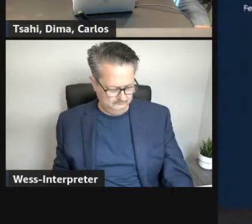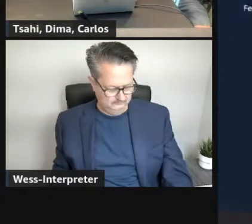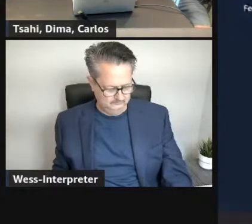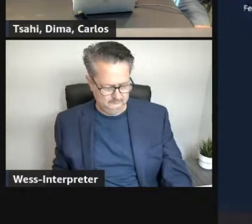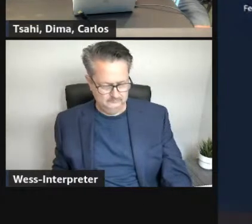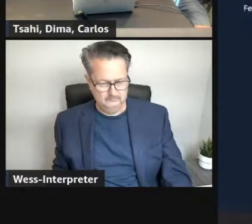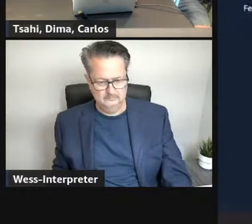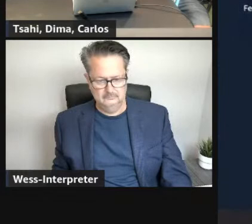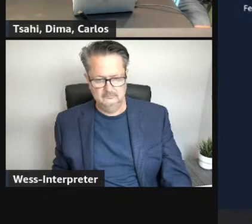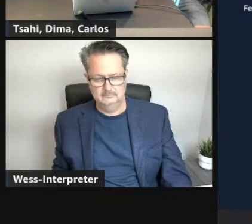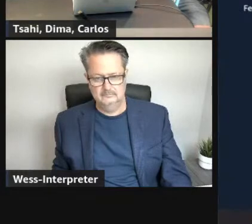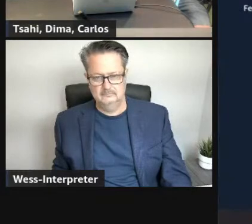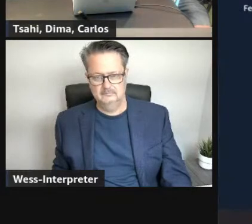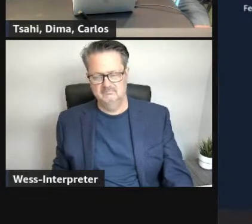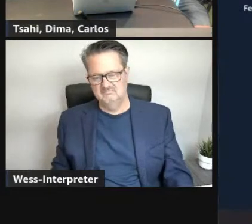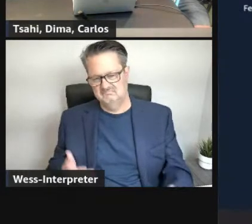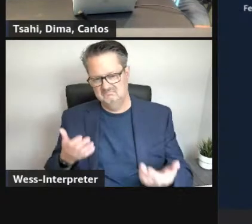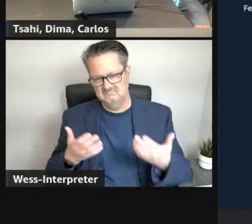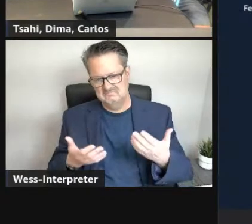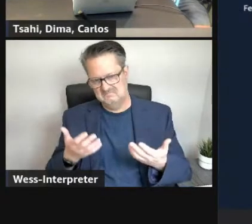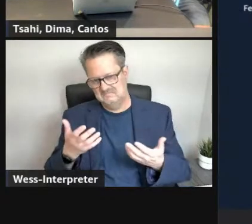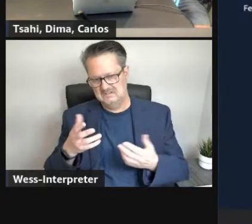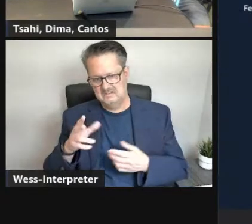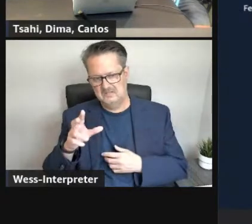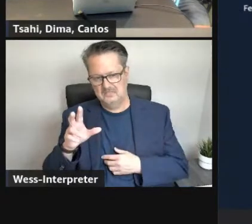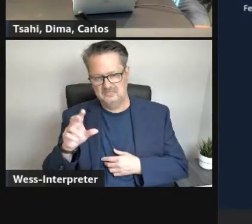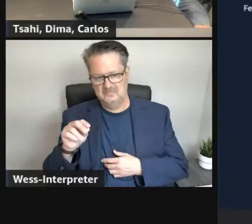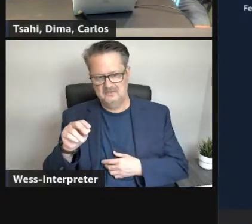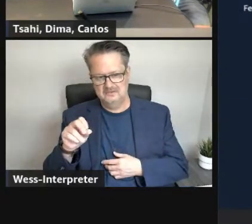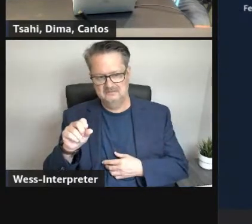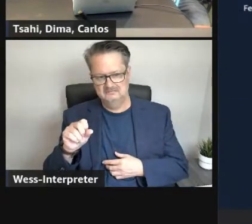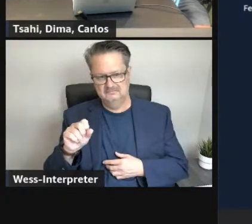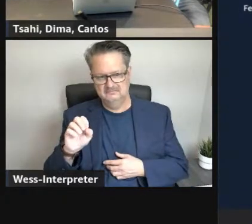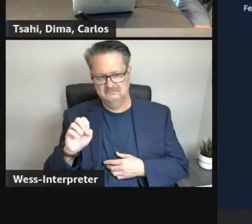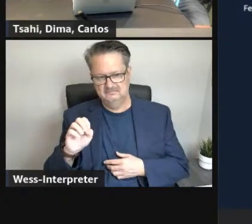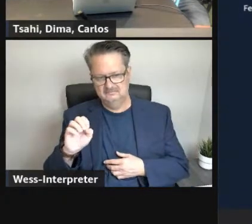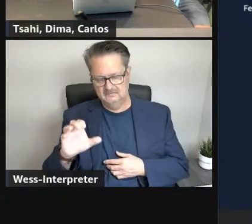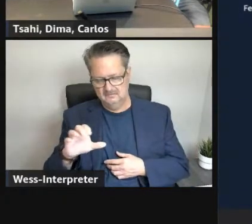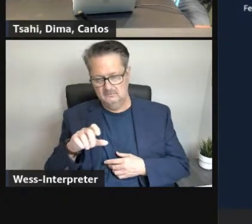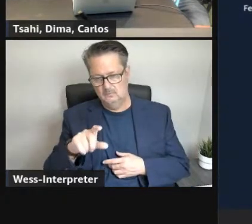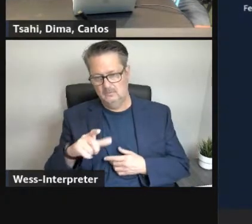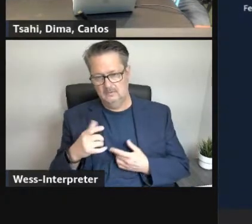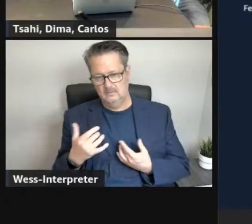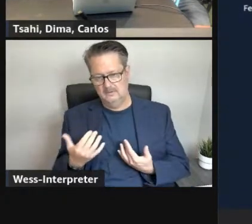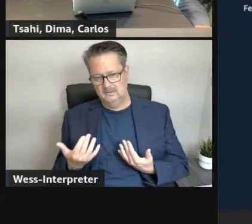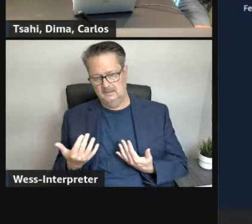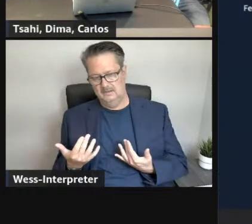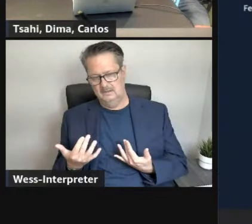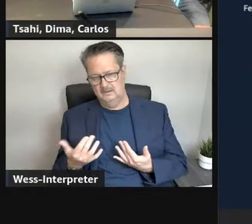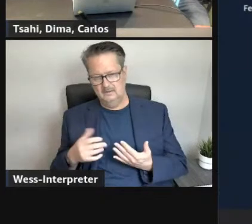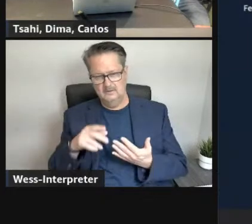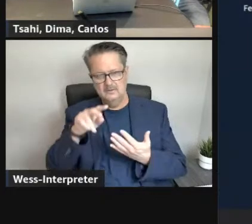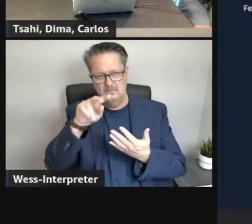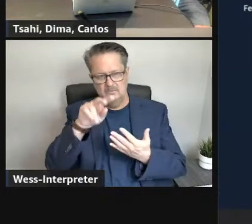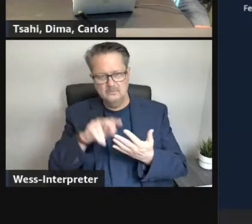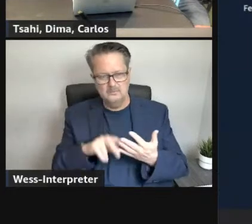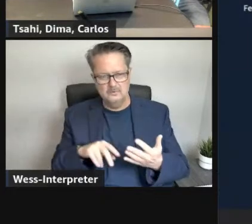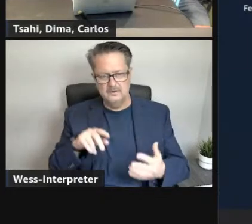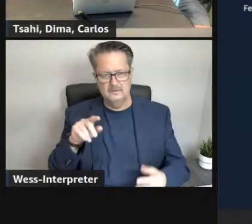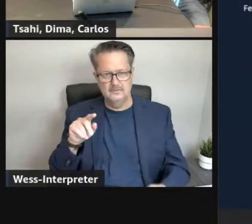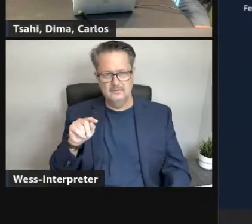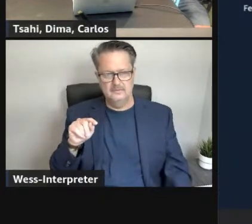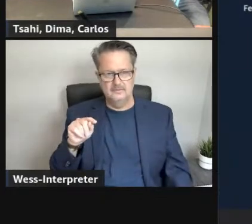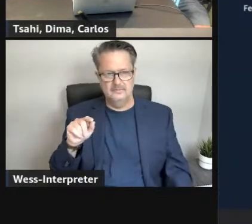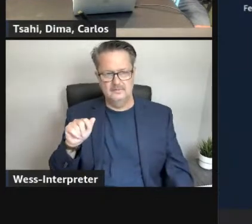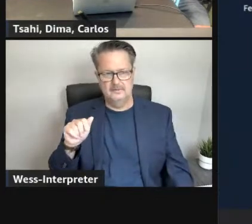So it will probably take 30 seconds. So while this happens, let's read the task. Okay,